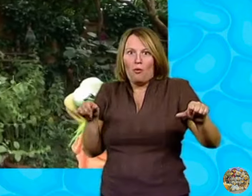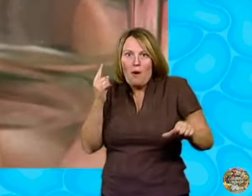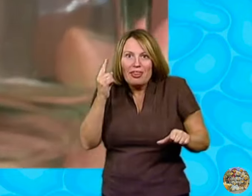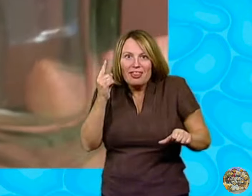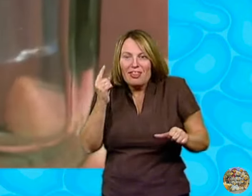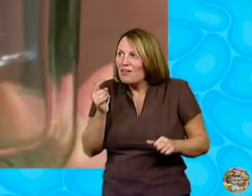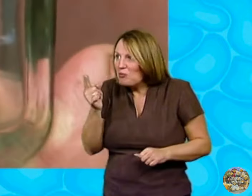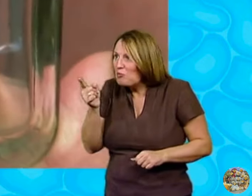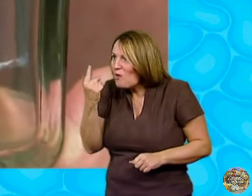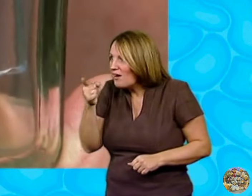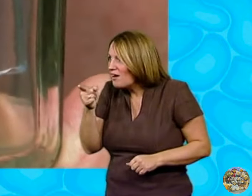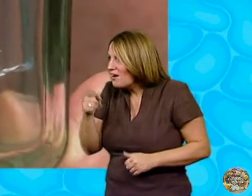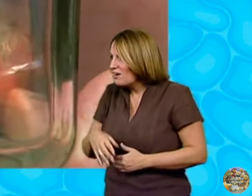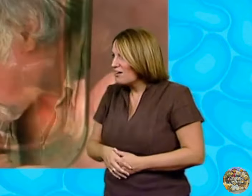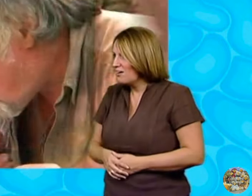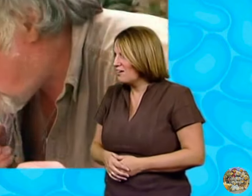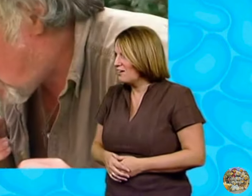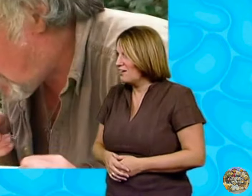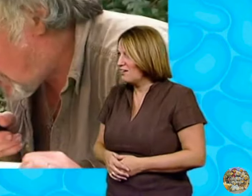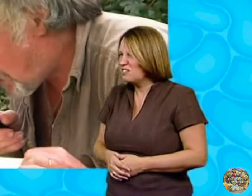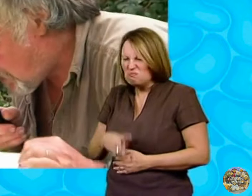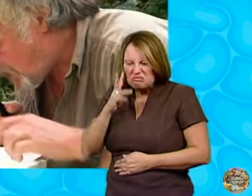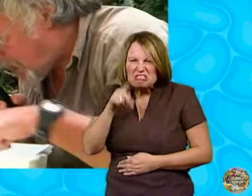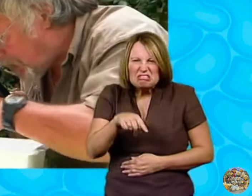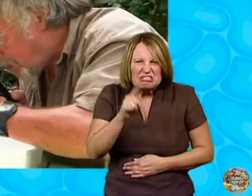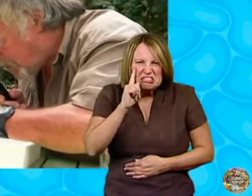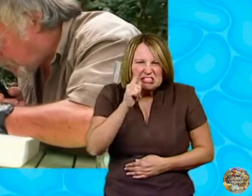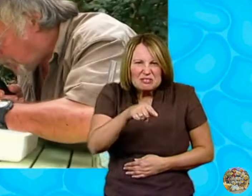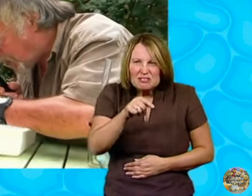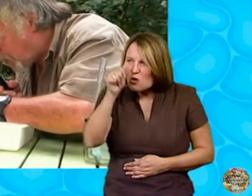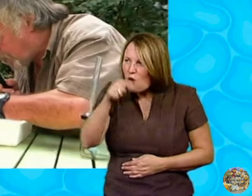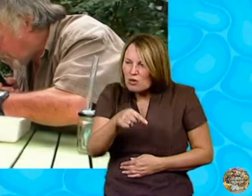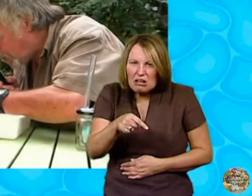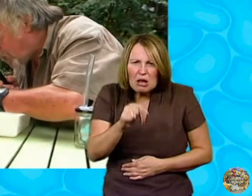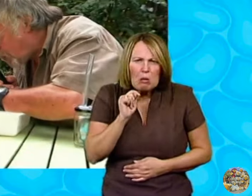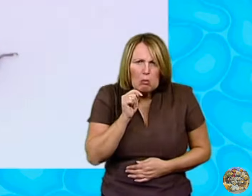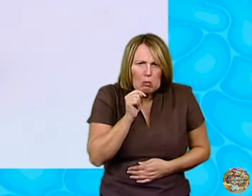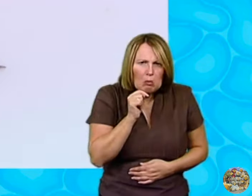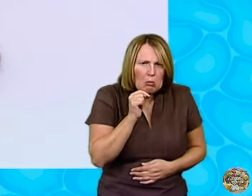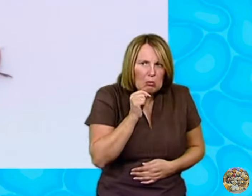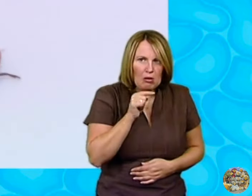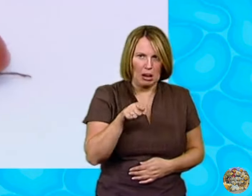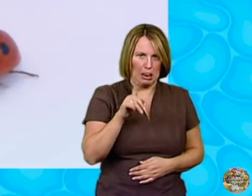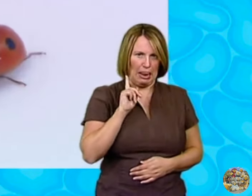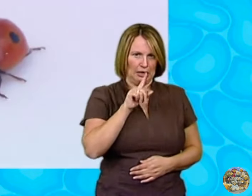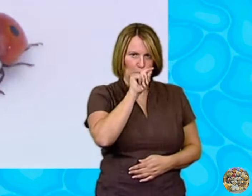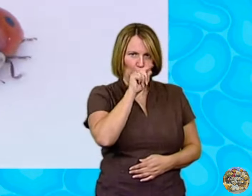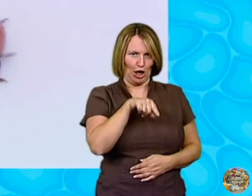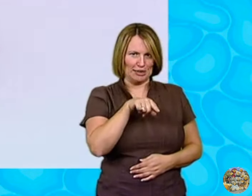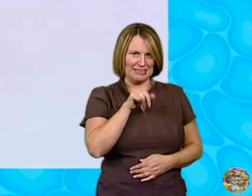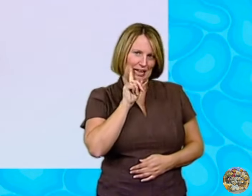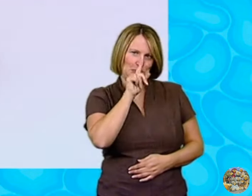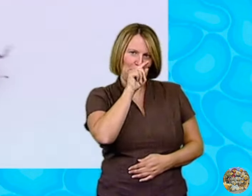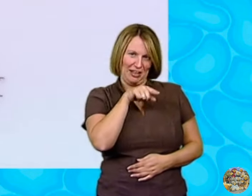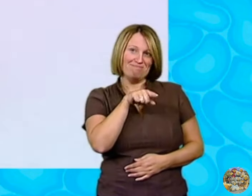Yeah, we've got one. We've got one. Let's see what we've got here. Ah, now this one. You recognise this one, don't you? It is a